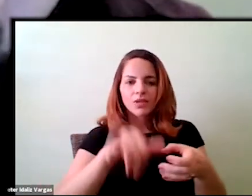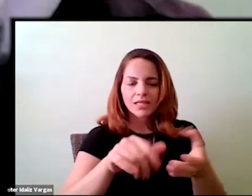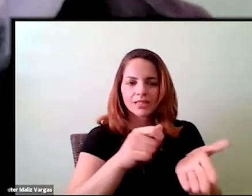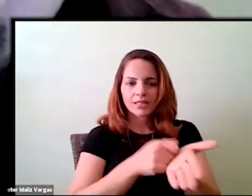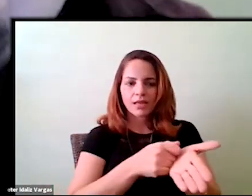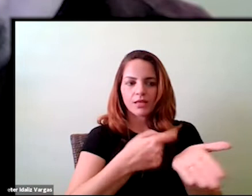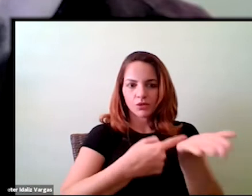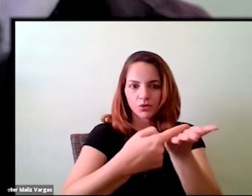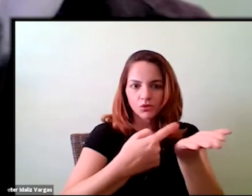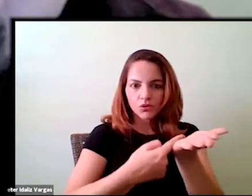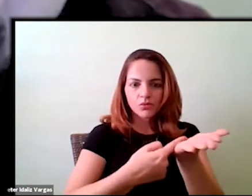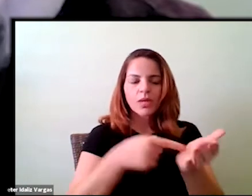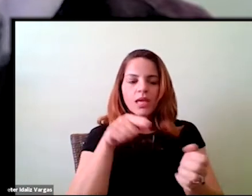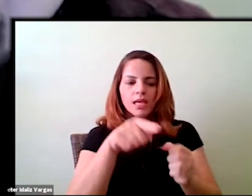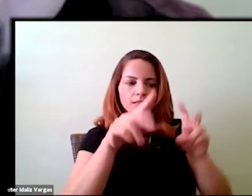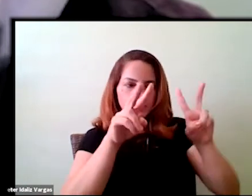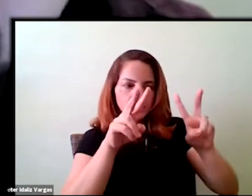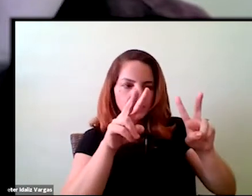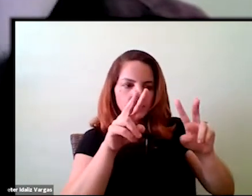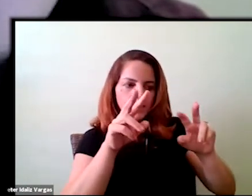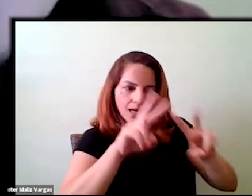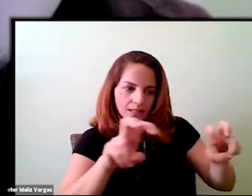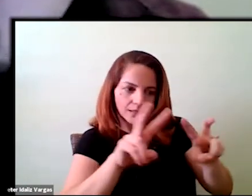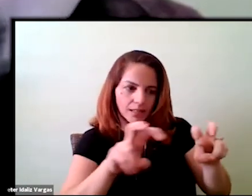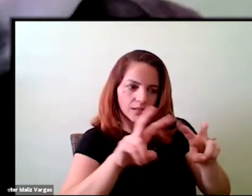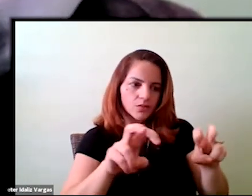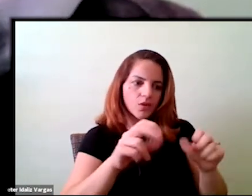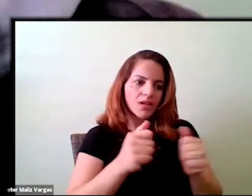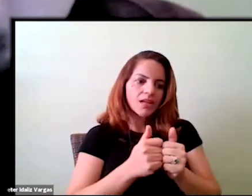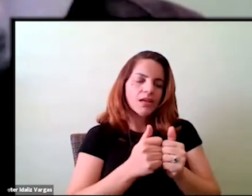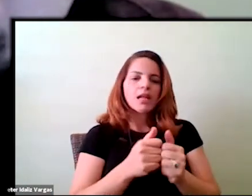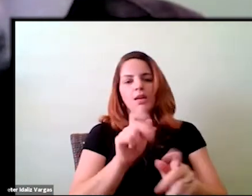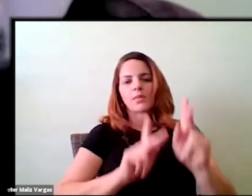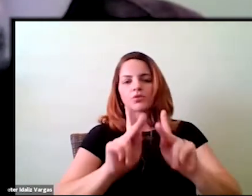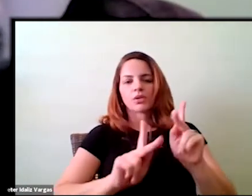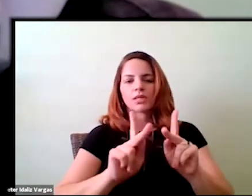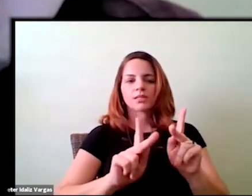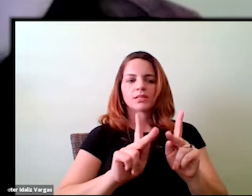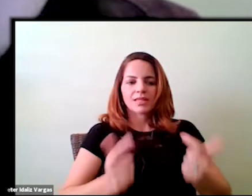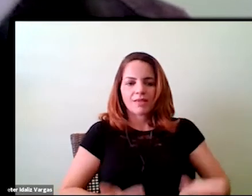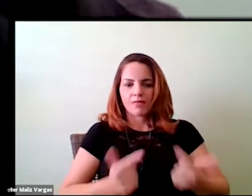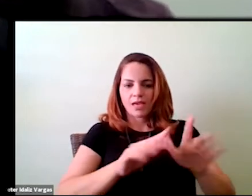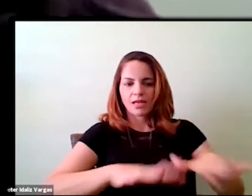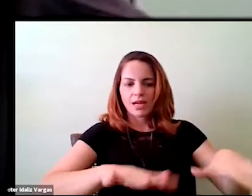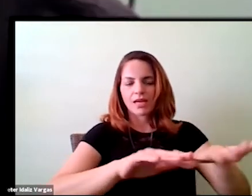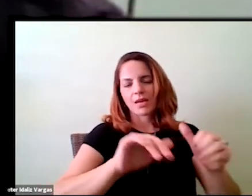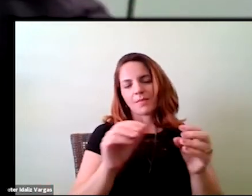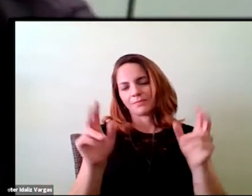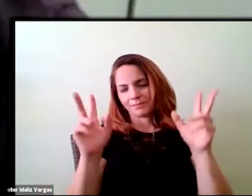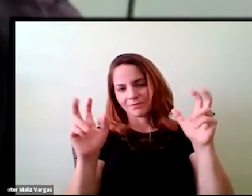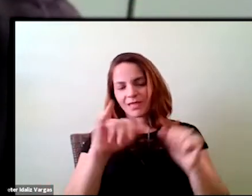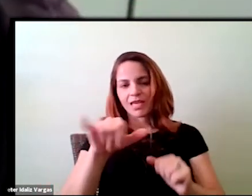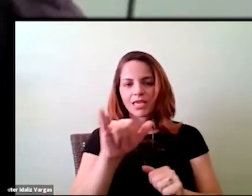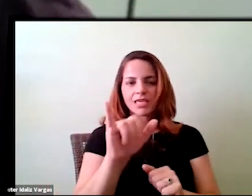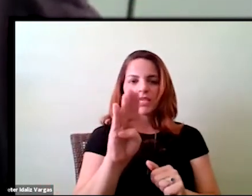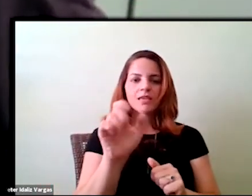served as both his cultural informants and writers of the folklore samples. So if you're interested in